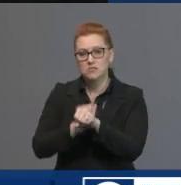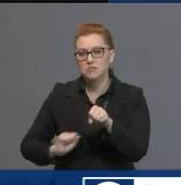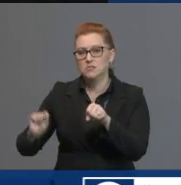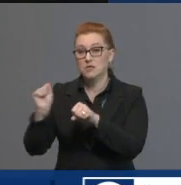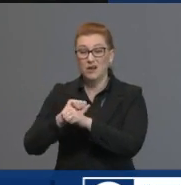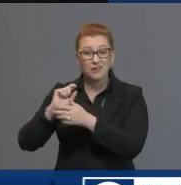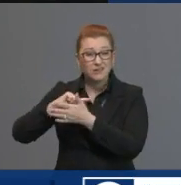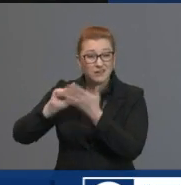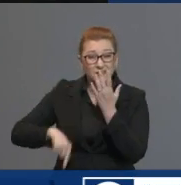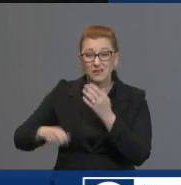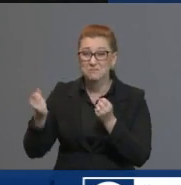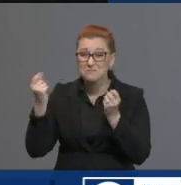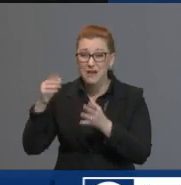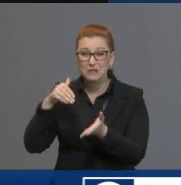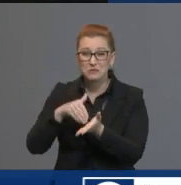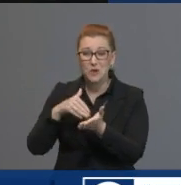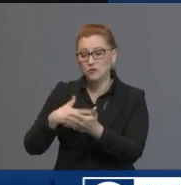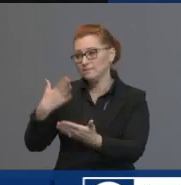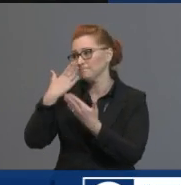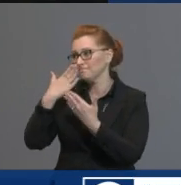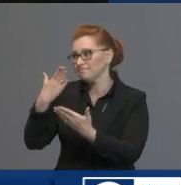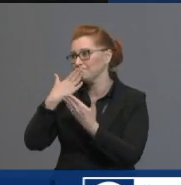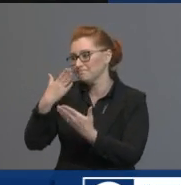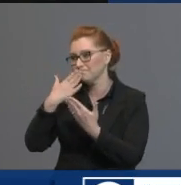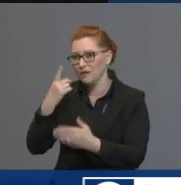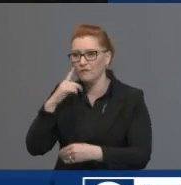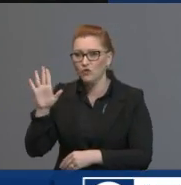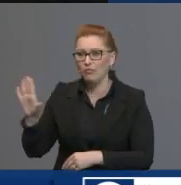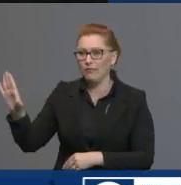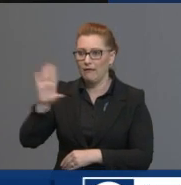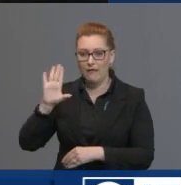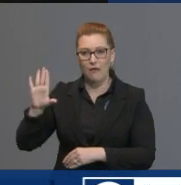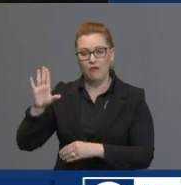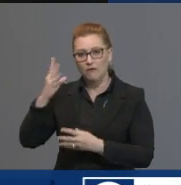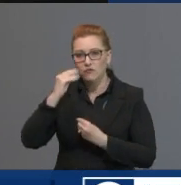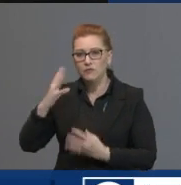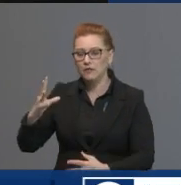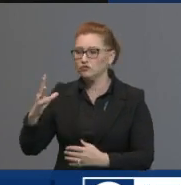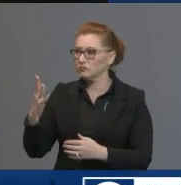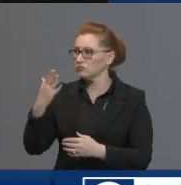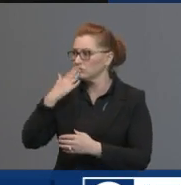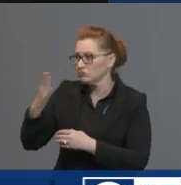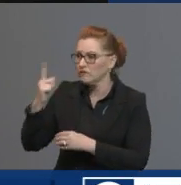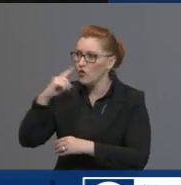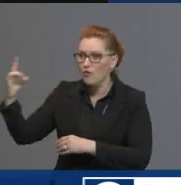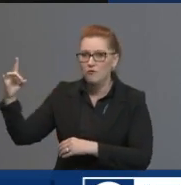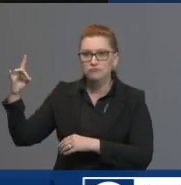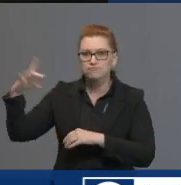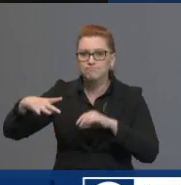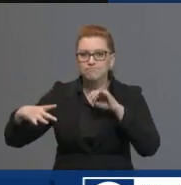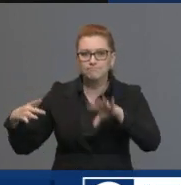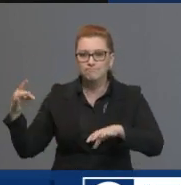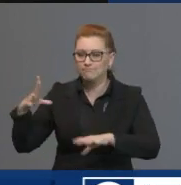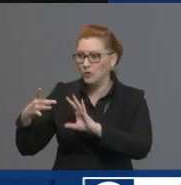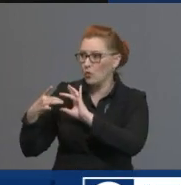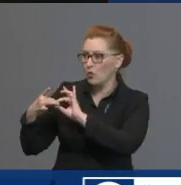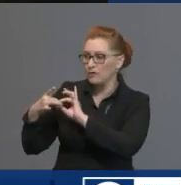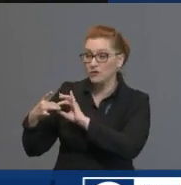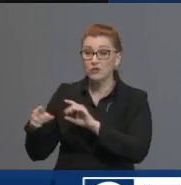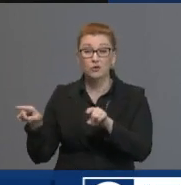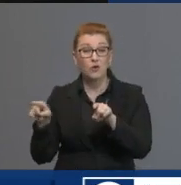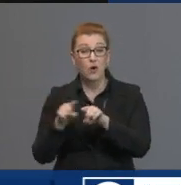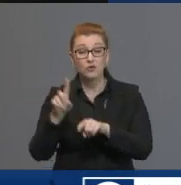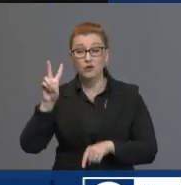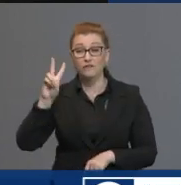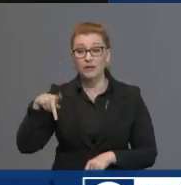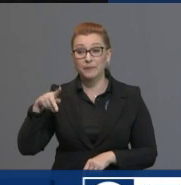Deborah Birx, to know how grateful we are to them for their coordination with us and our team, as well as